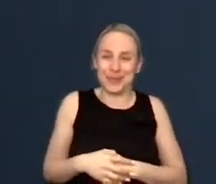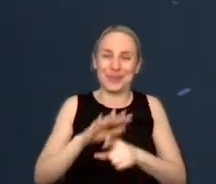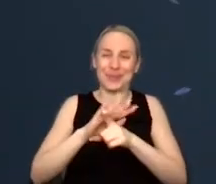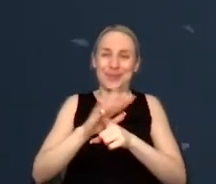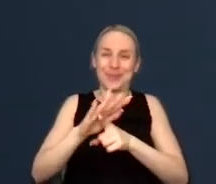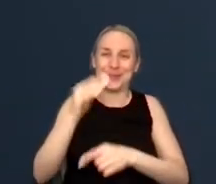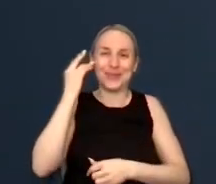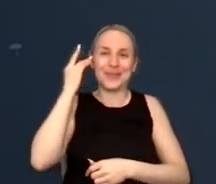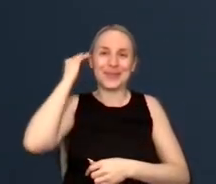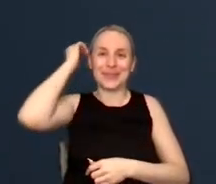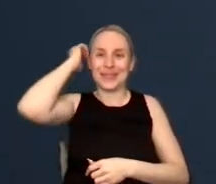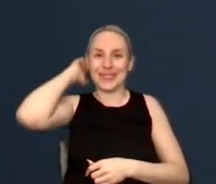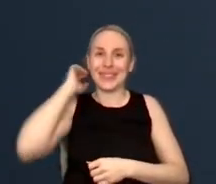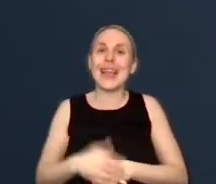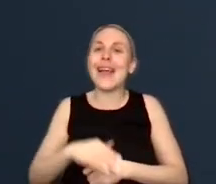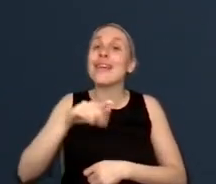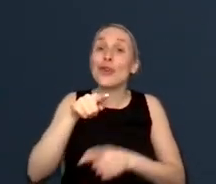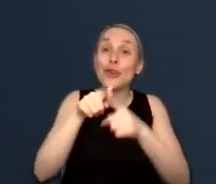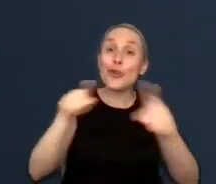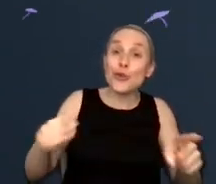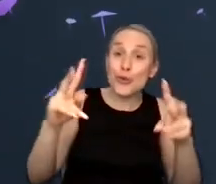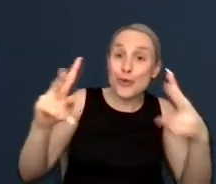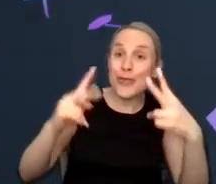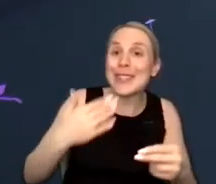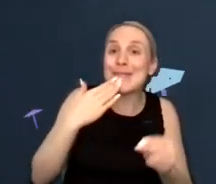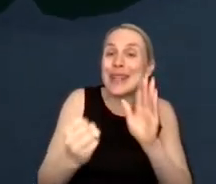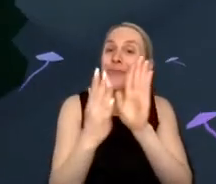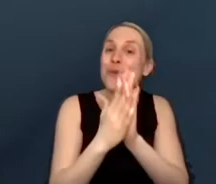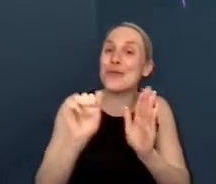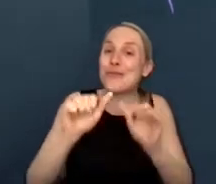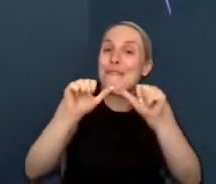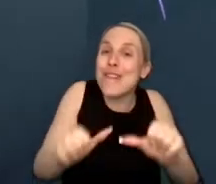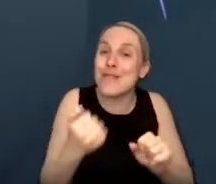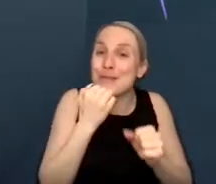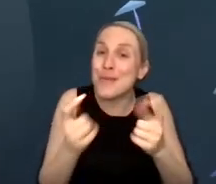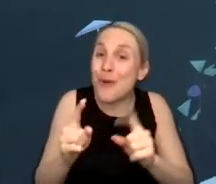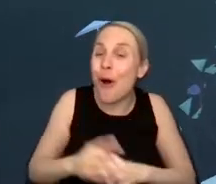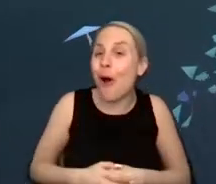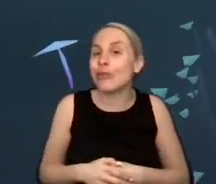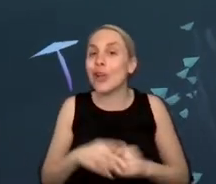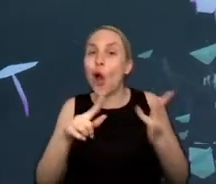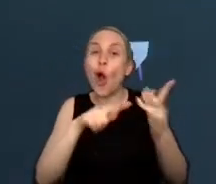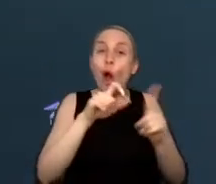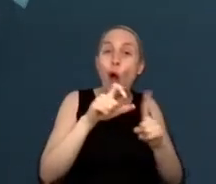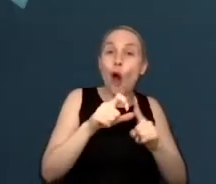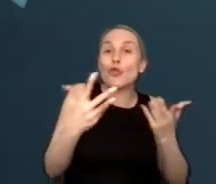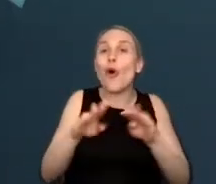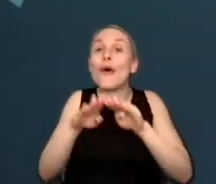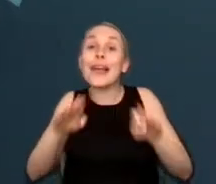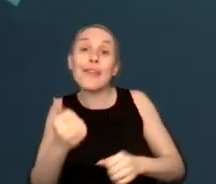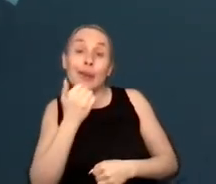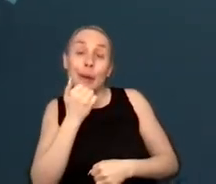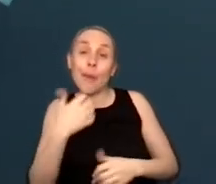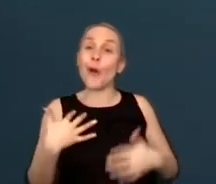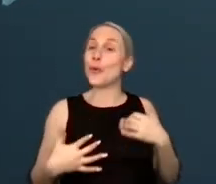Everyone in the chat, post your favorite number. Post your favorite number, please. Yeah. Please. Are you an even or an odd? That's actually a big,